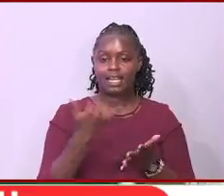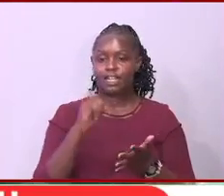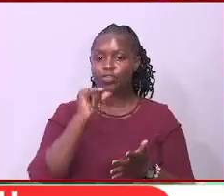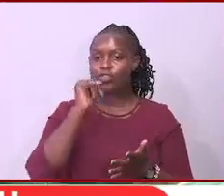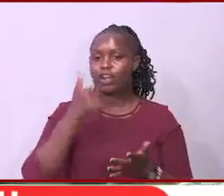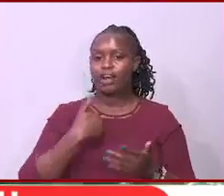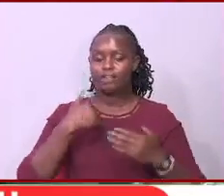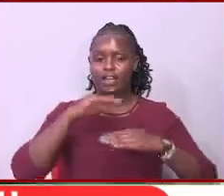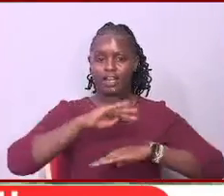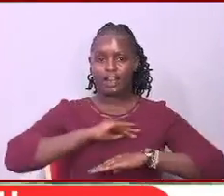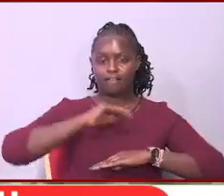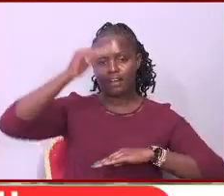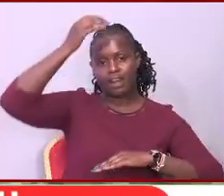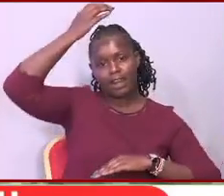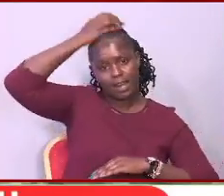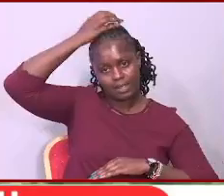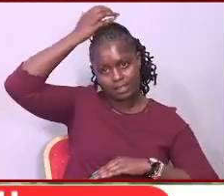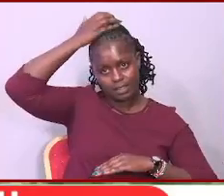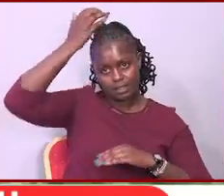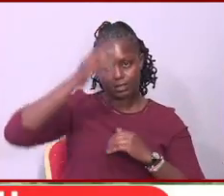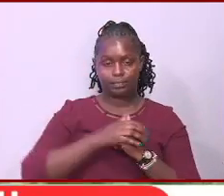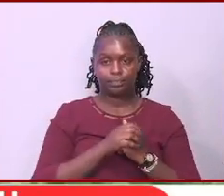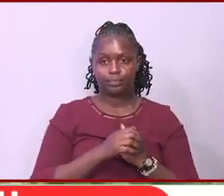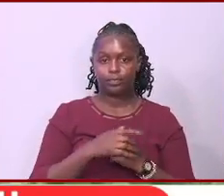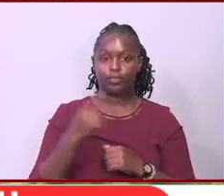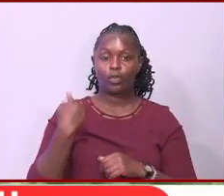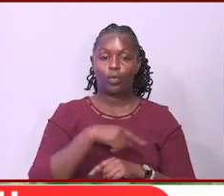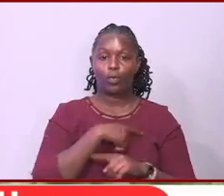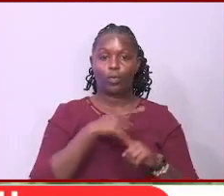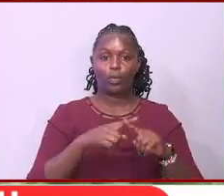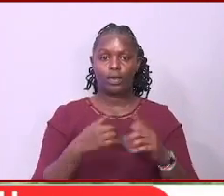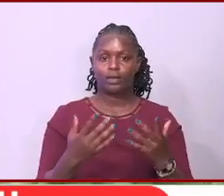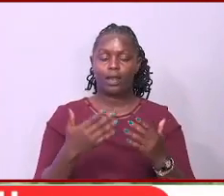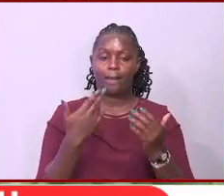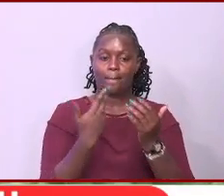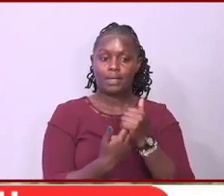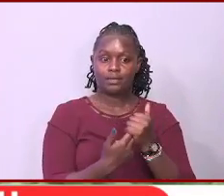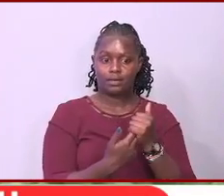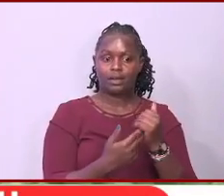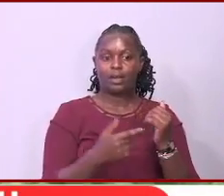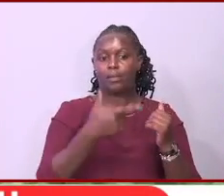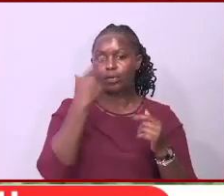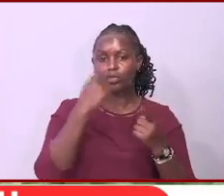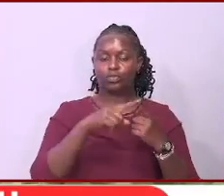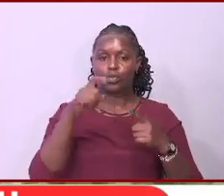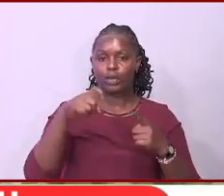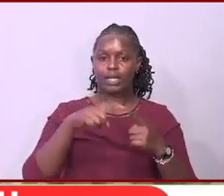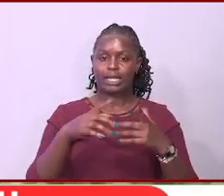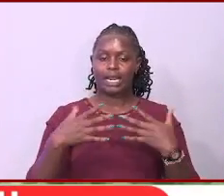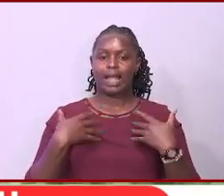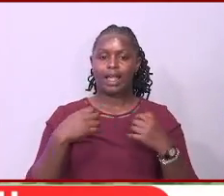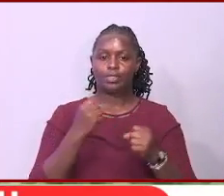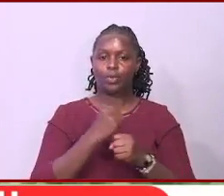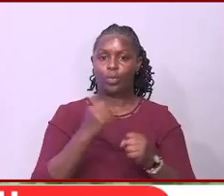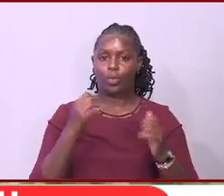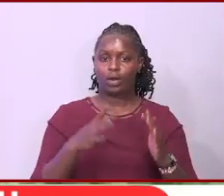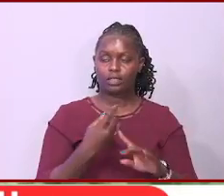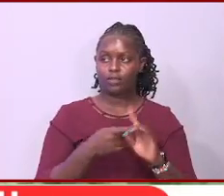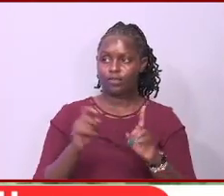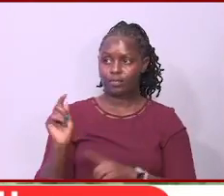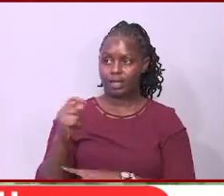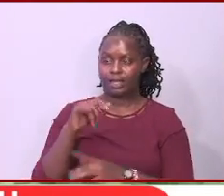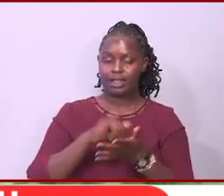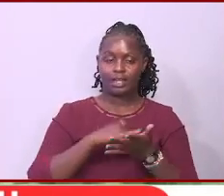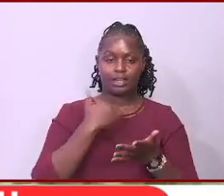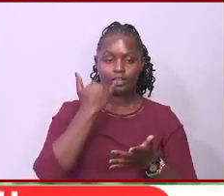opportunity for young Kenyans. We are a tiny little country in Europe, but we need the professional healthcare workers from Kenya, and that's why we approached